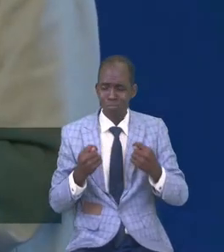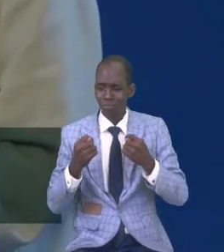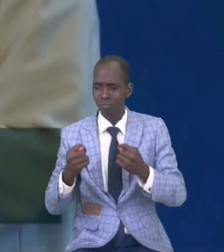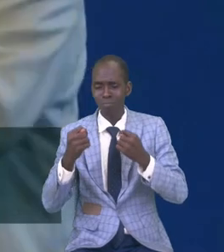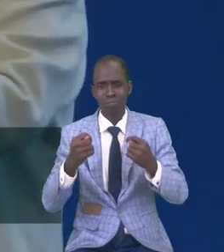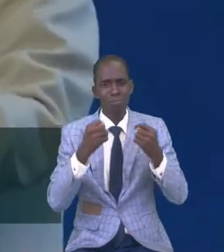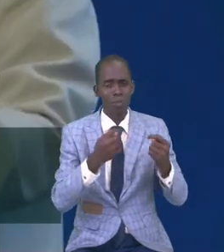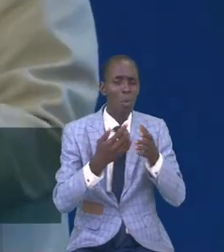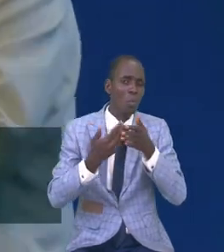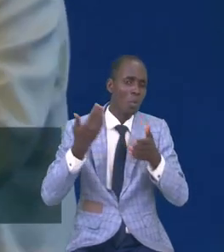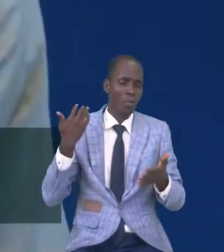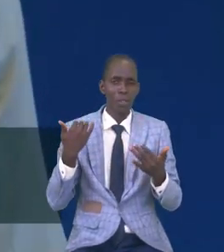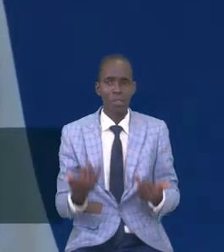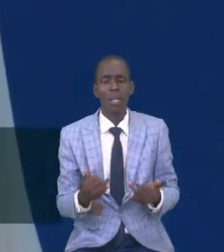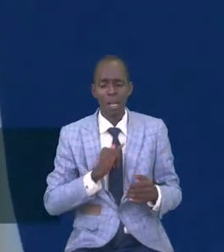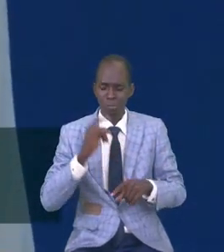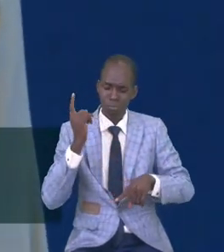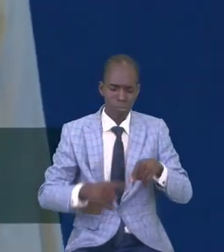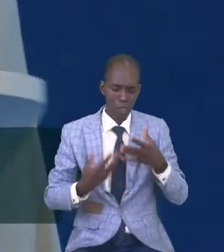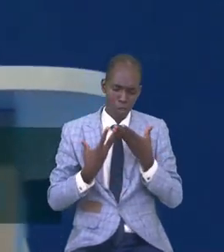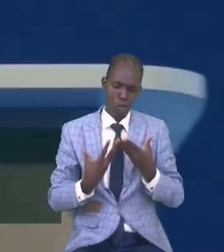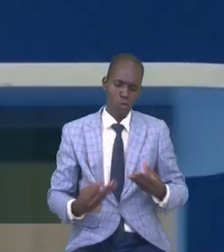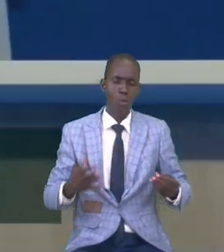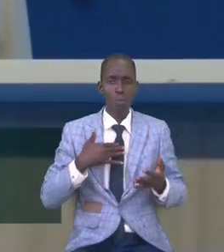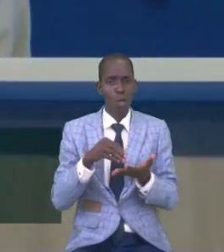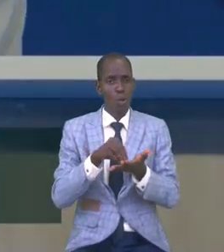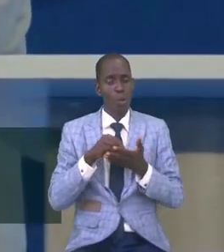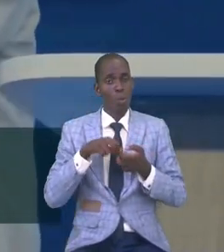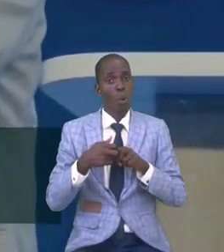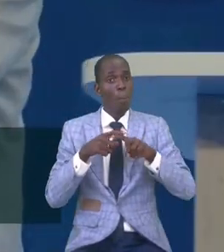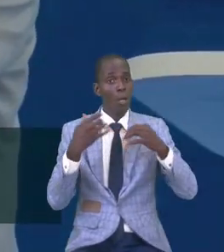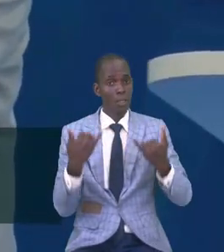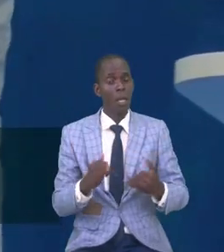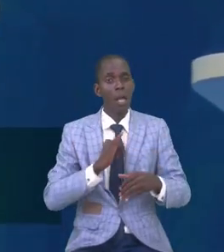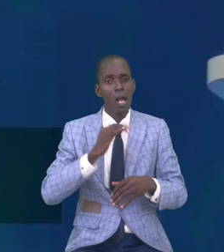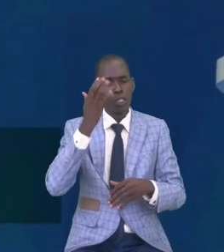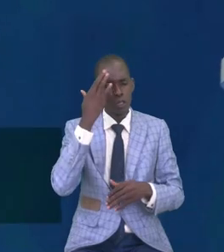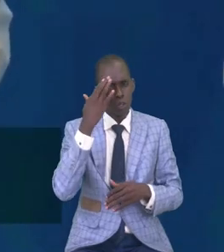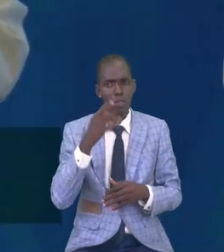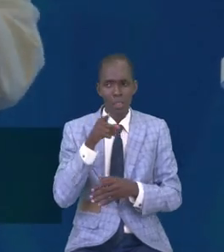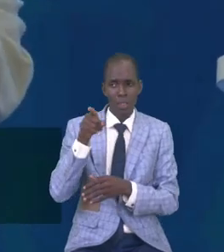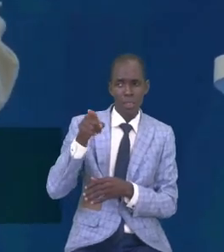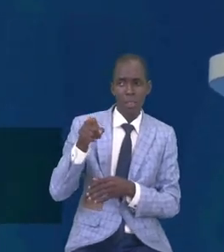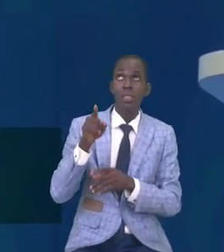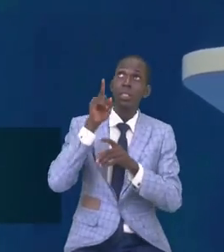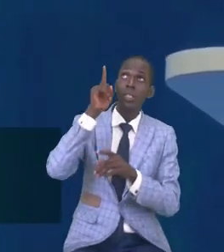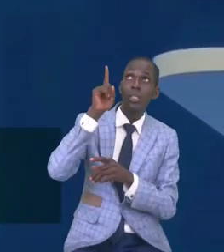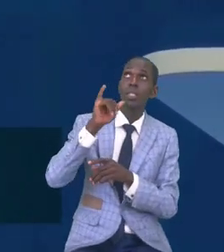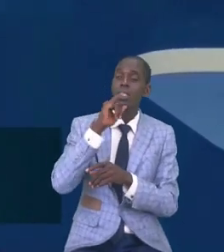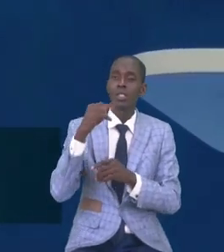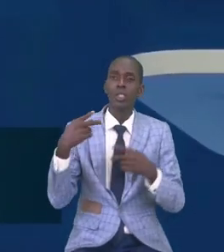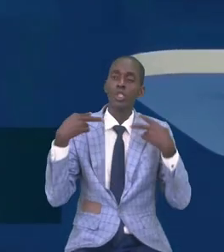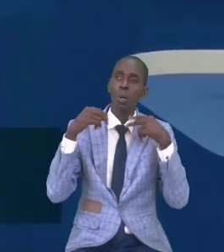time. I couldn't solve my problem, but now I know. Here is the yoke breaker. Here is the